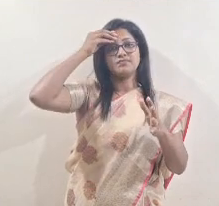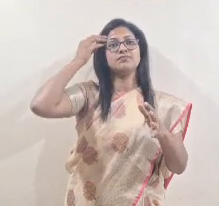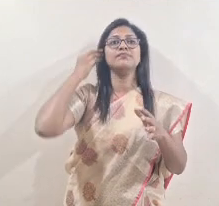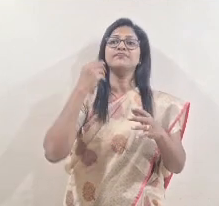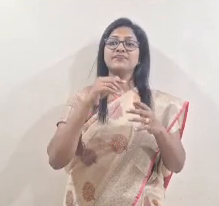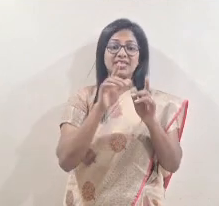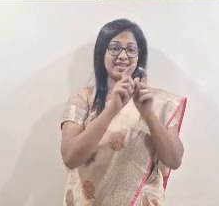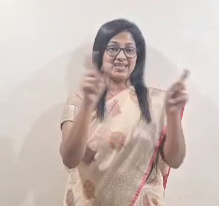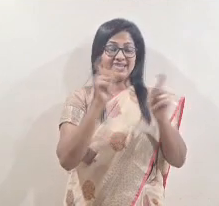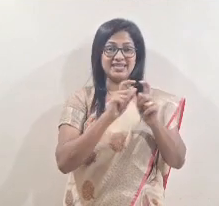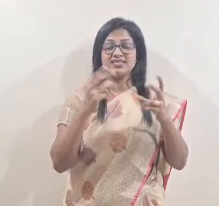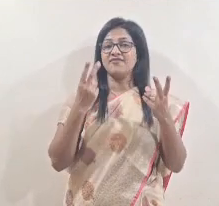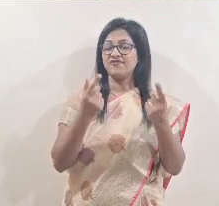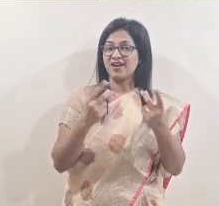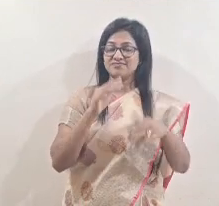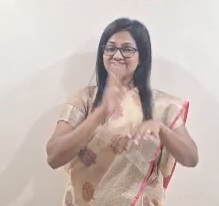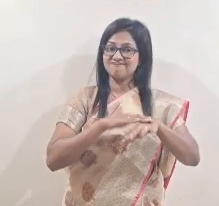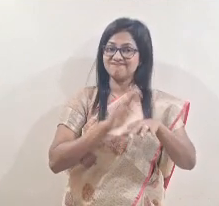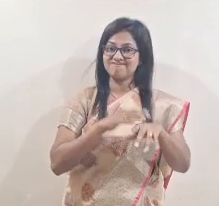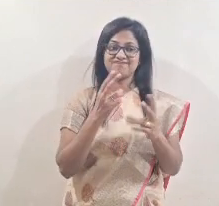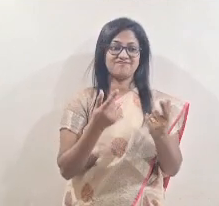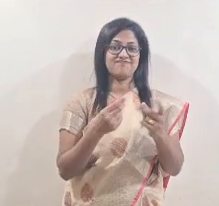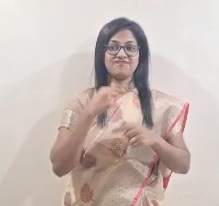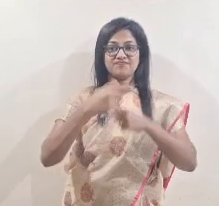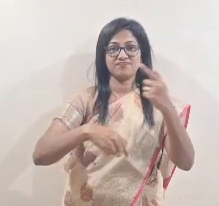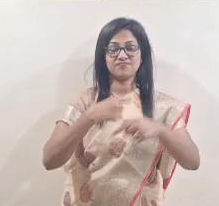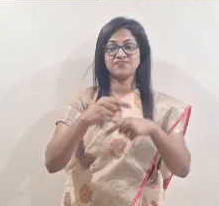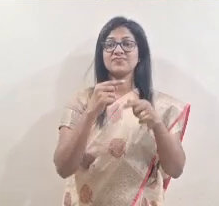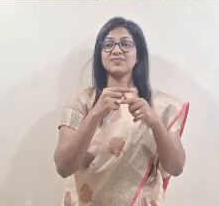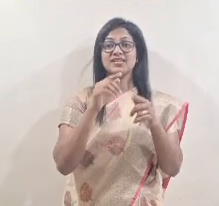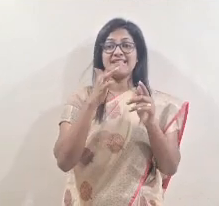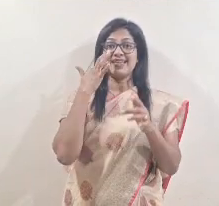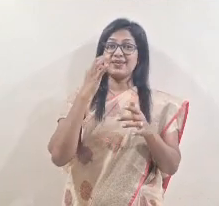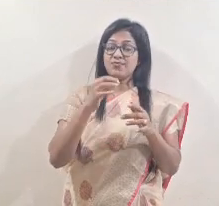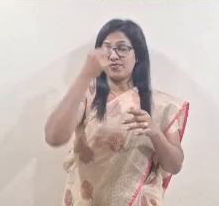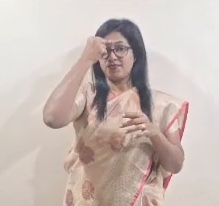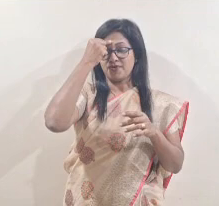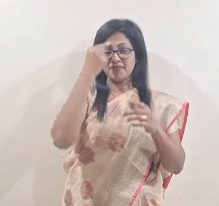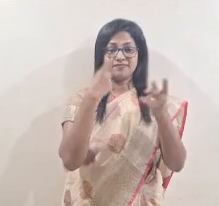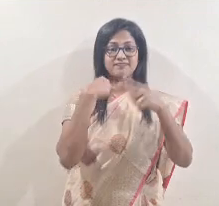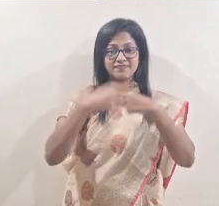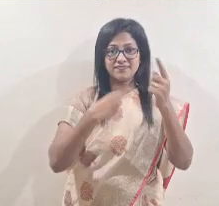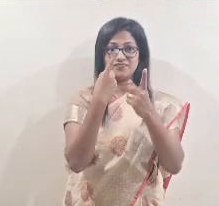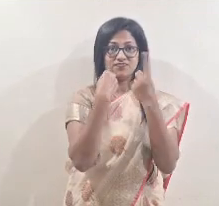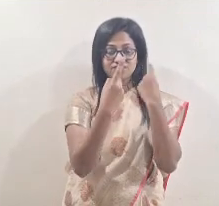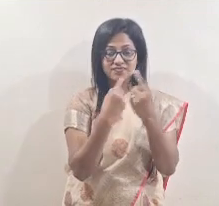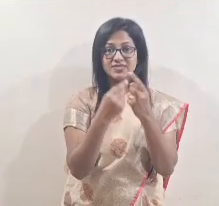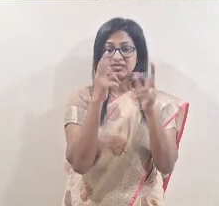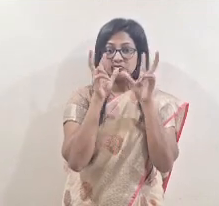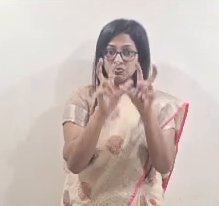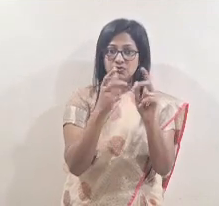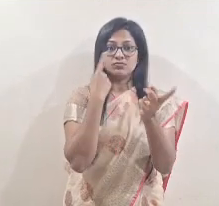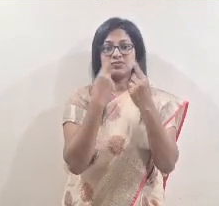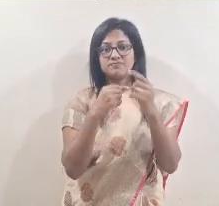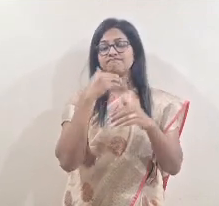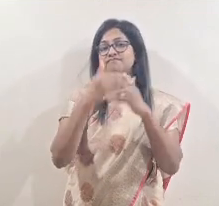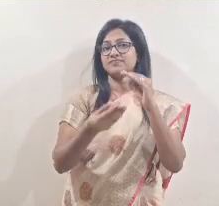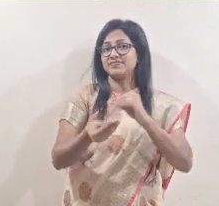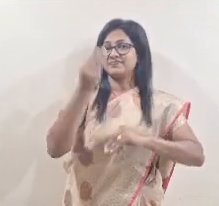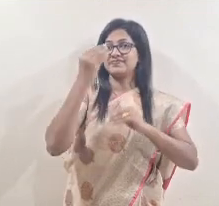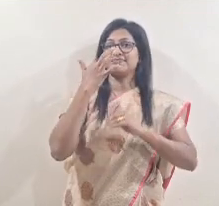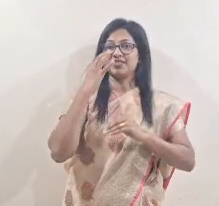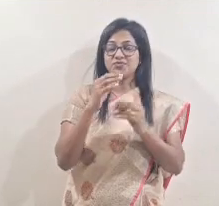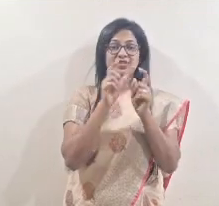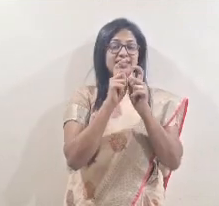for cleanliness, quick action need to be taken for these crucial issue. Regular checkups and inspection are essential to create a clear and